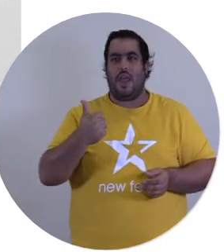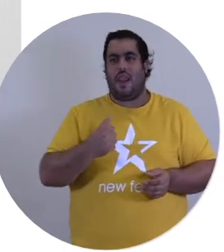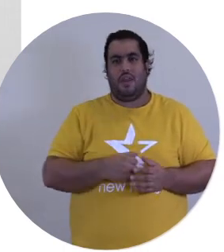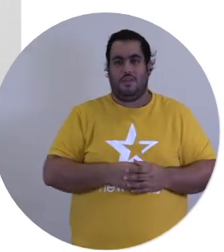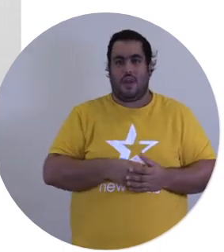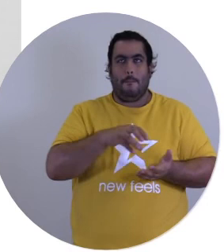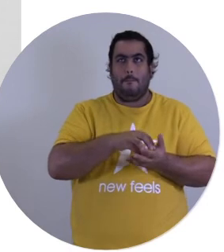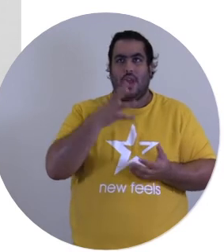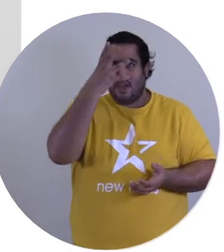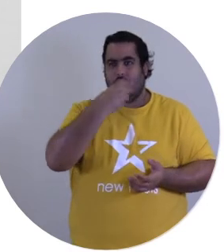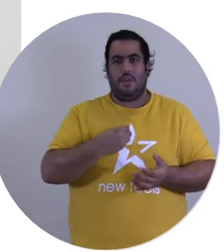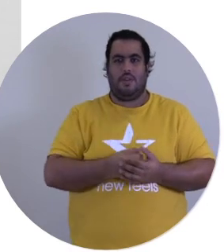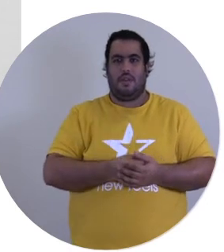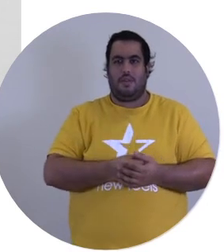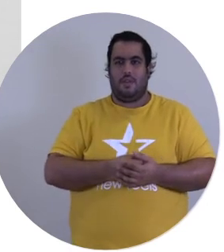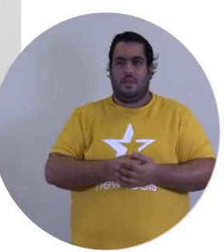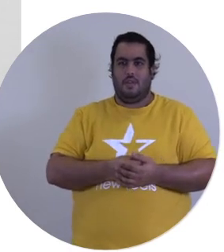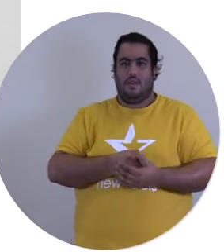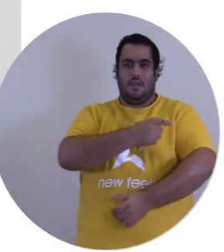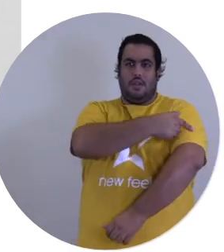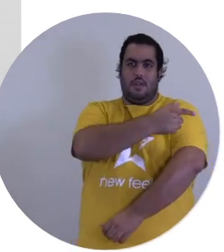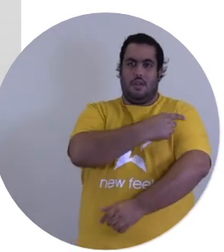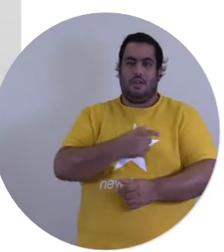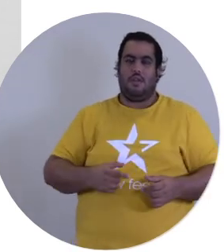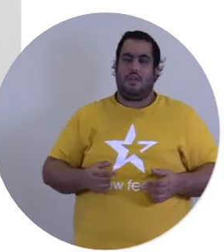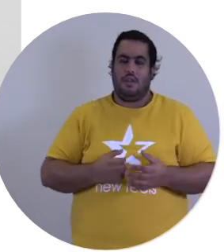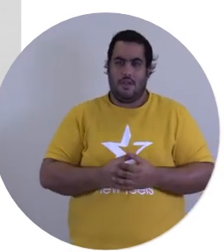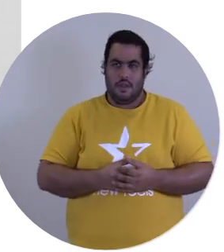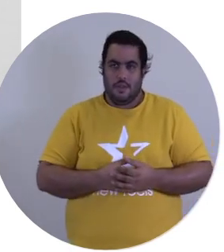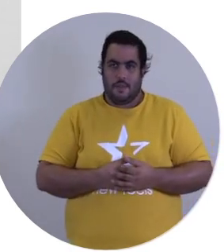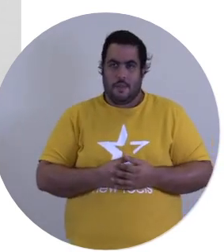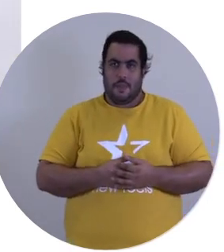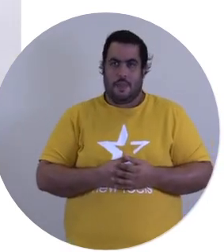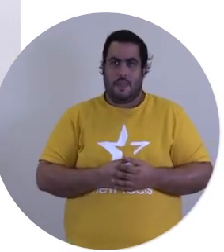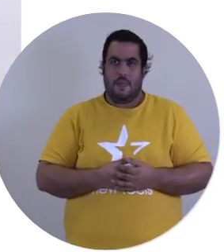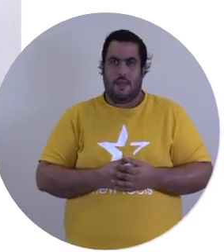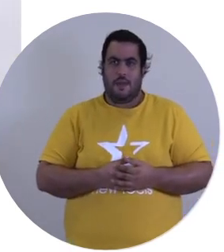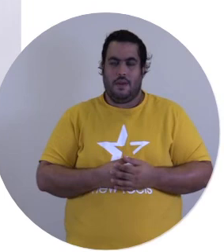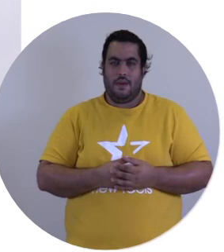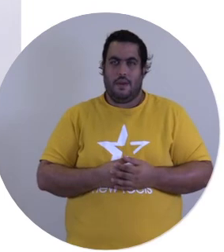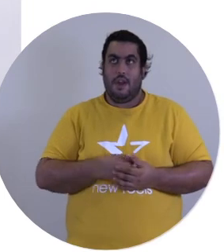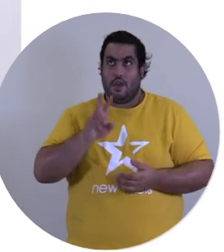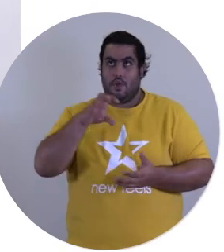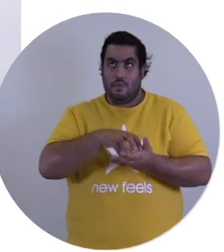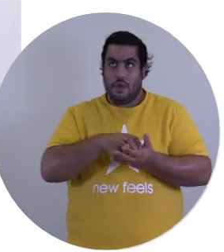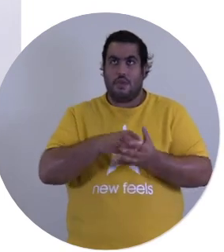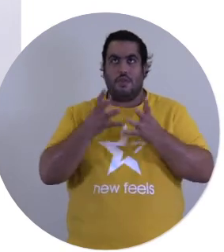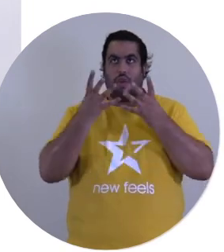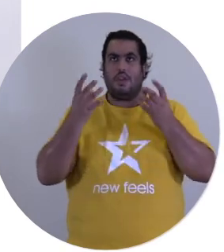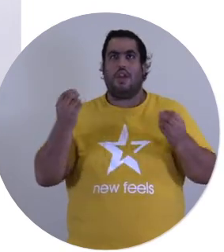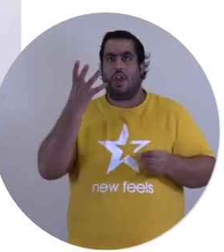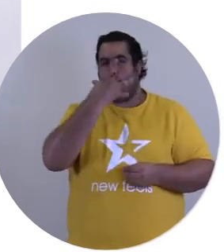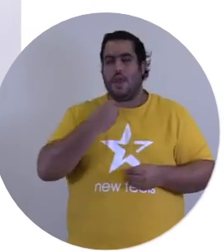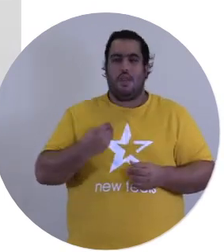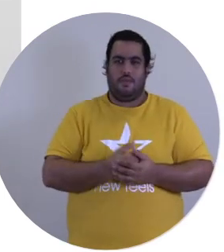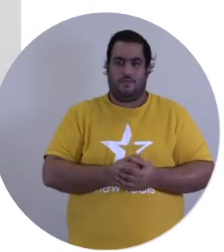sunset is picturesque. It looks like a picture. Very attractive. Now we have vocabulary